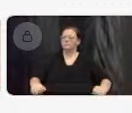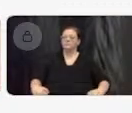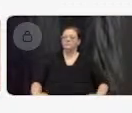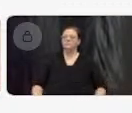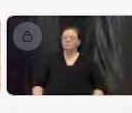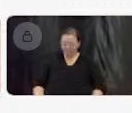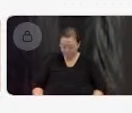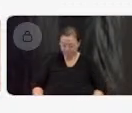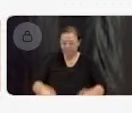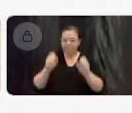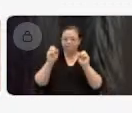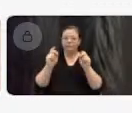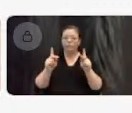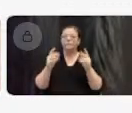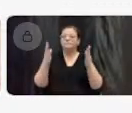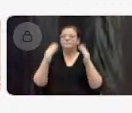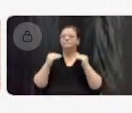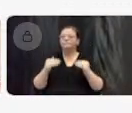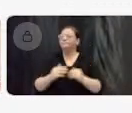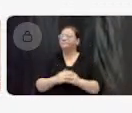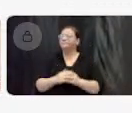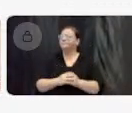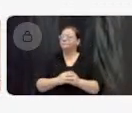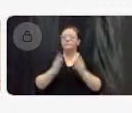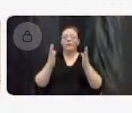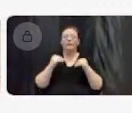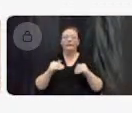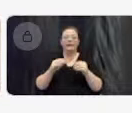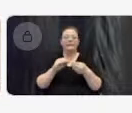All right, now, we're going to the next item